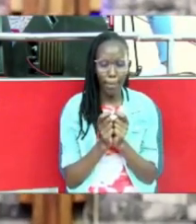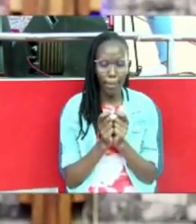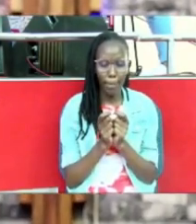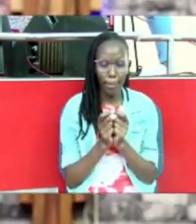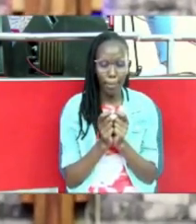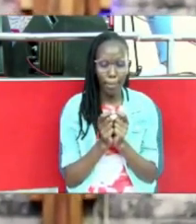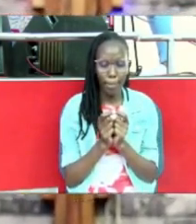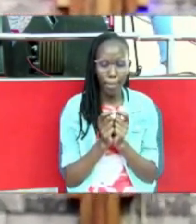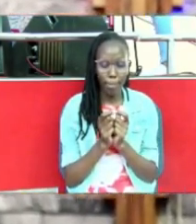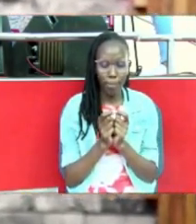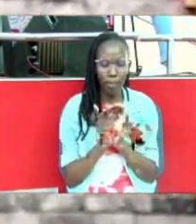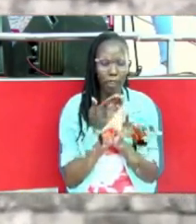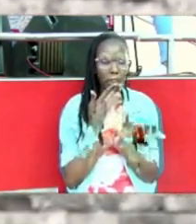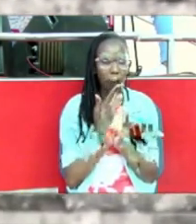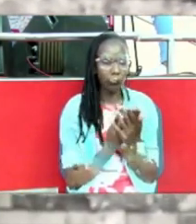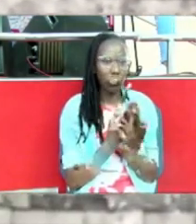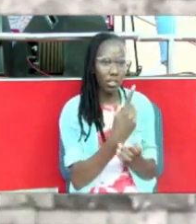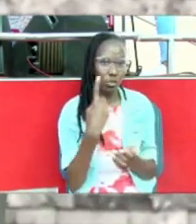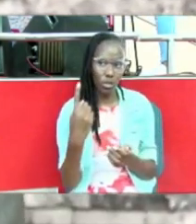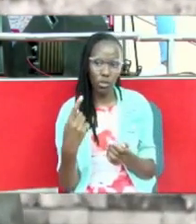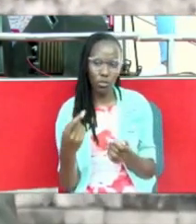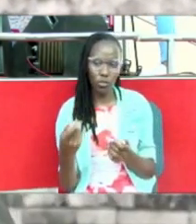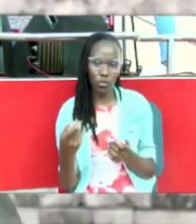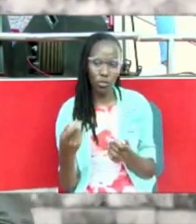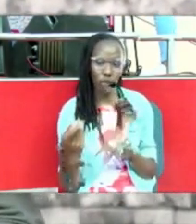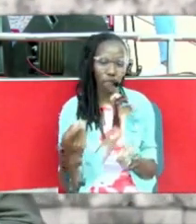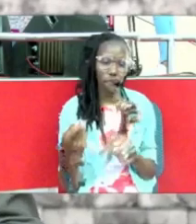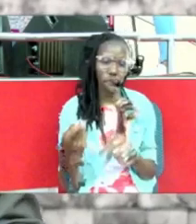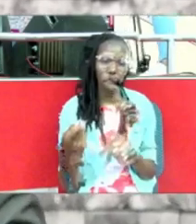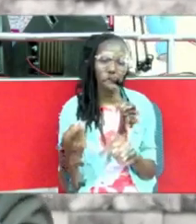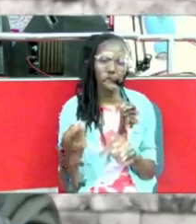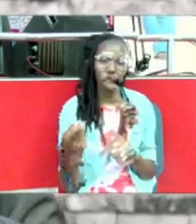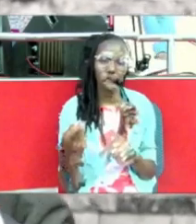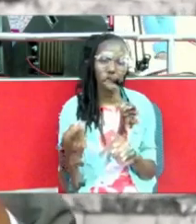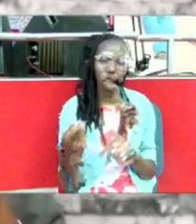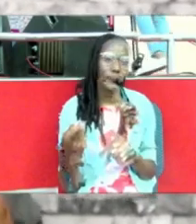And I also thank each one of you for coming this day.